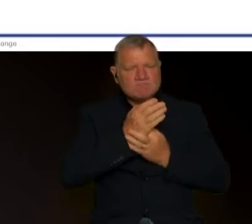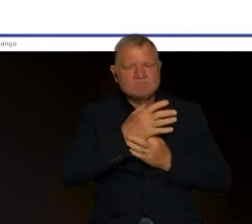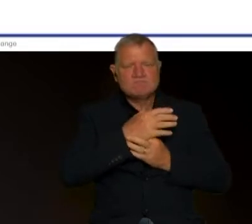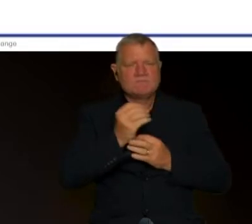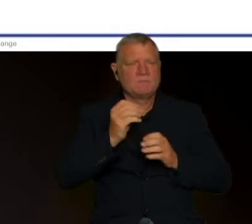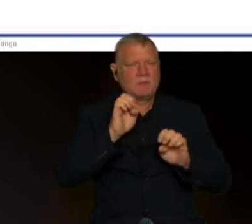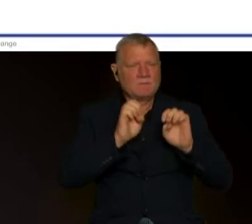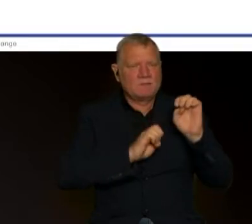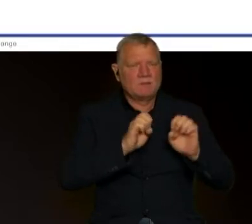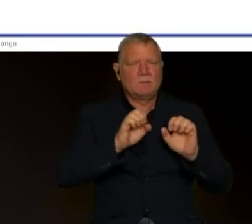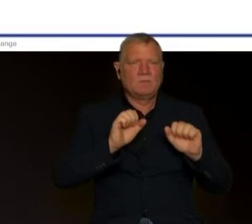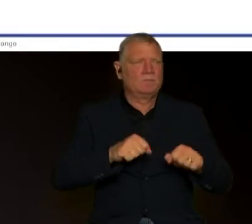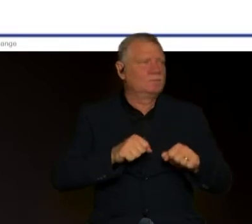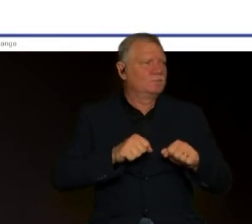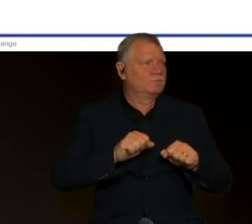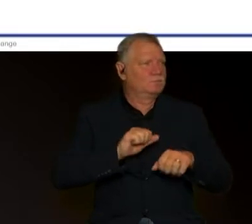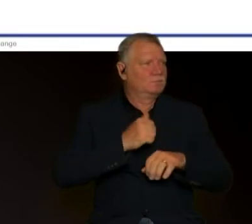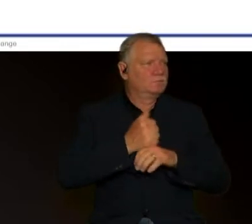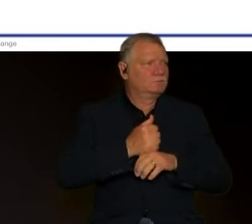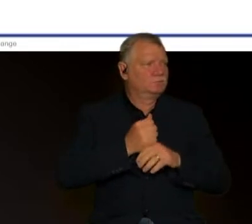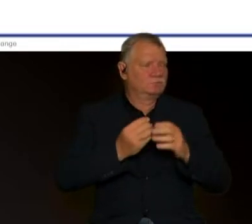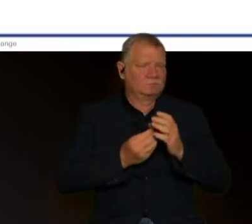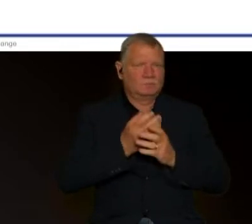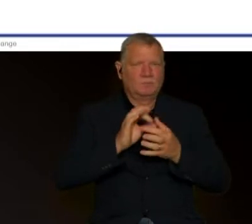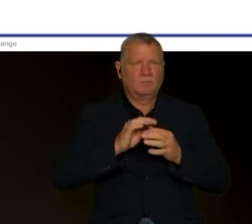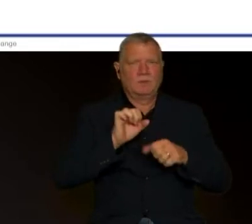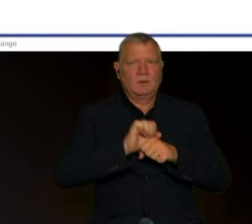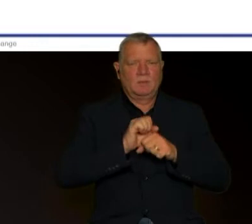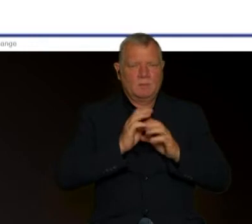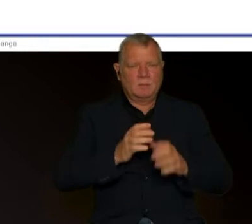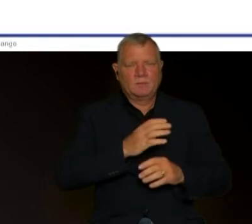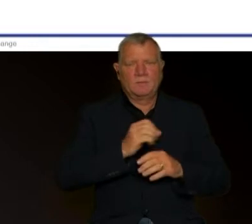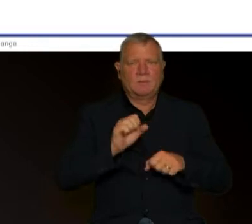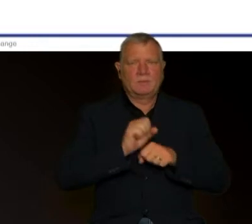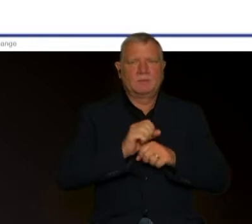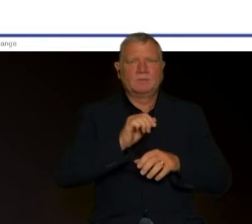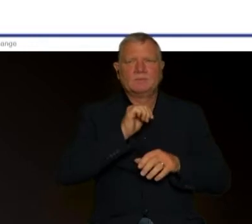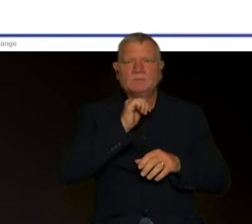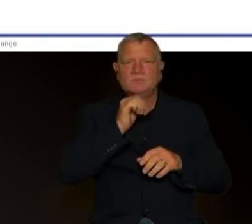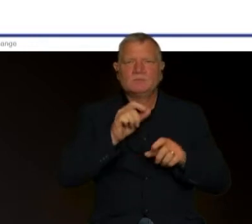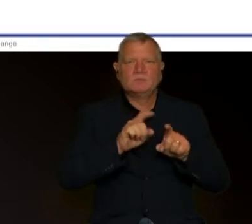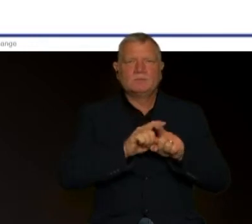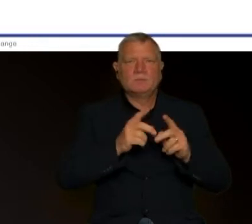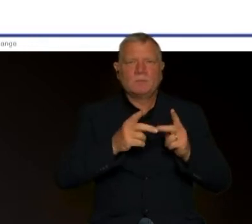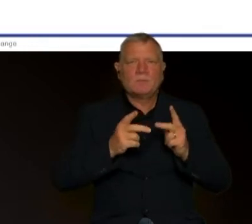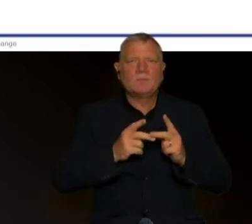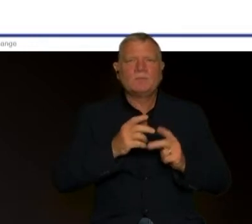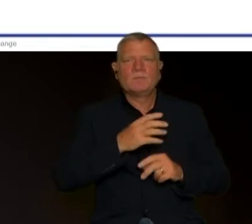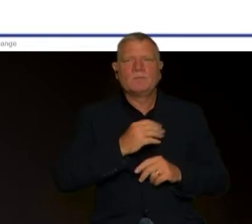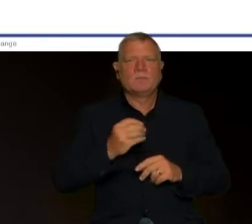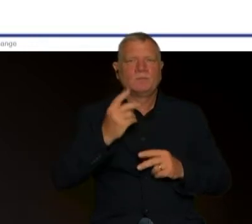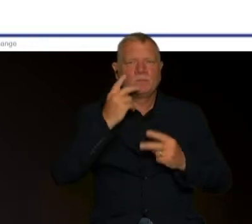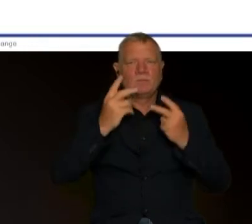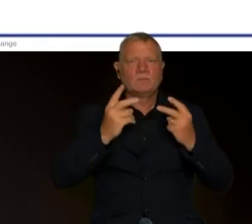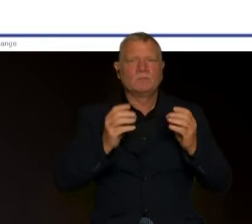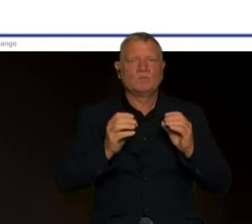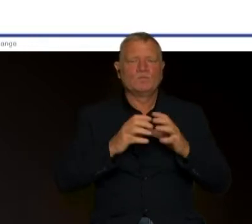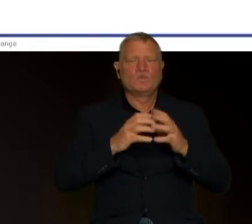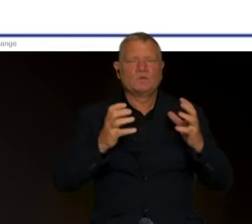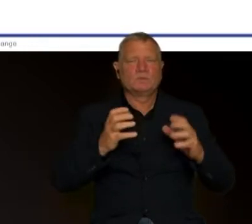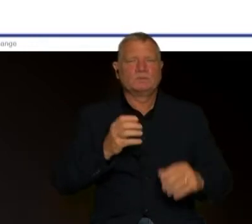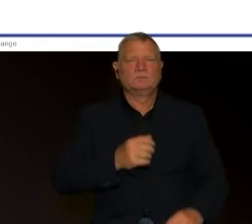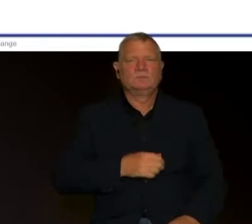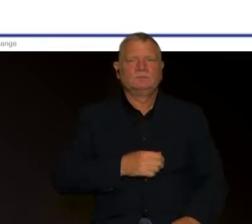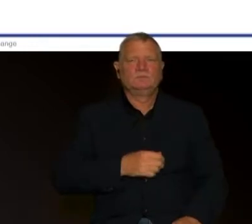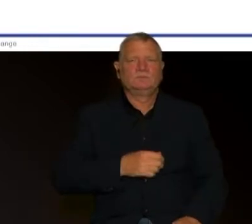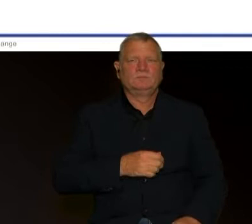there needs to be a lot of communication, and we need to foster employee growth and ensure that employees are not in the same